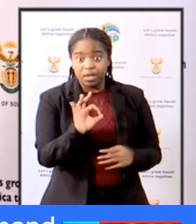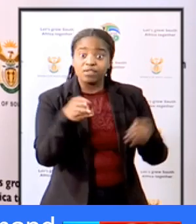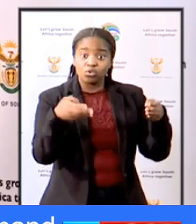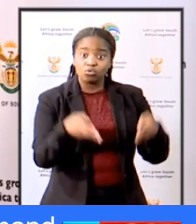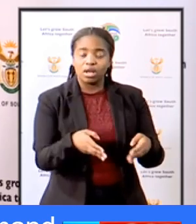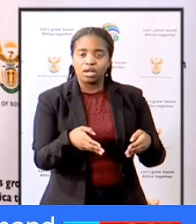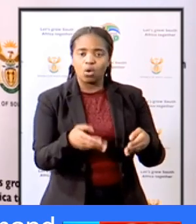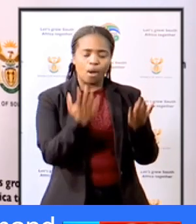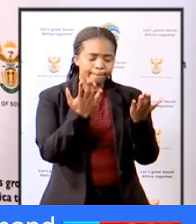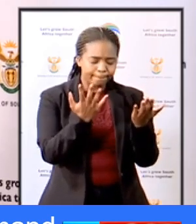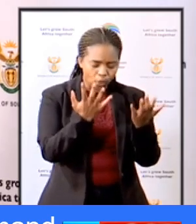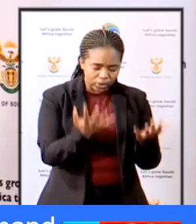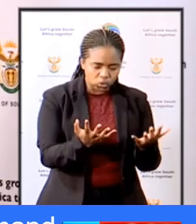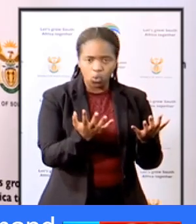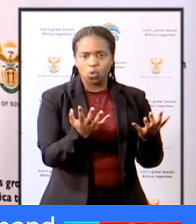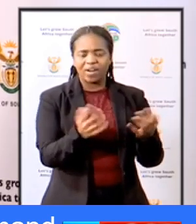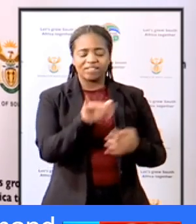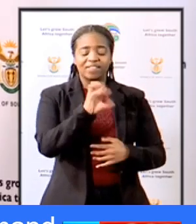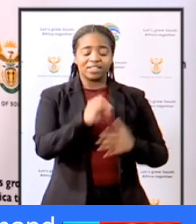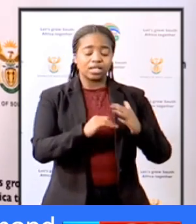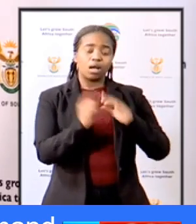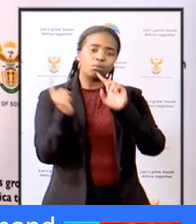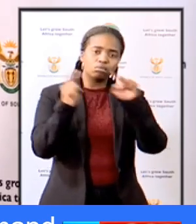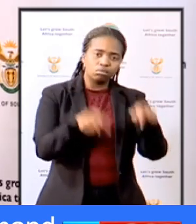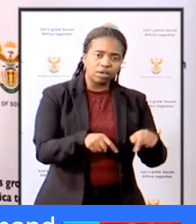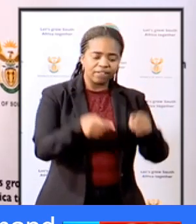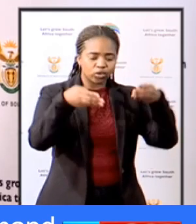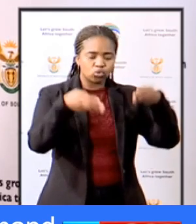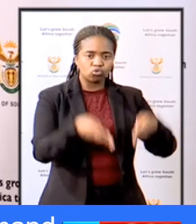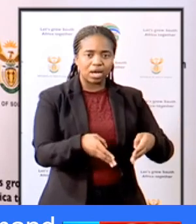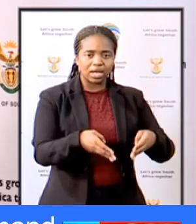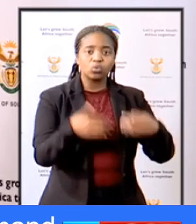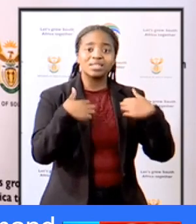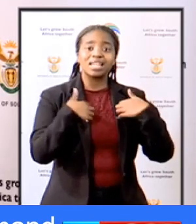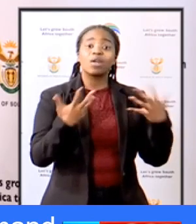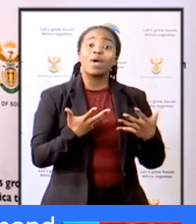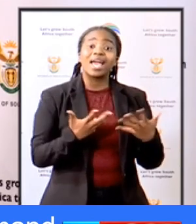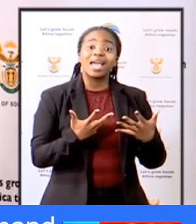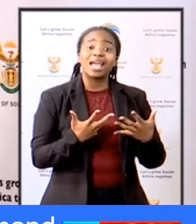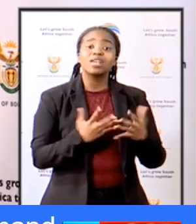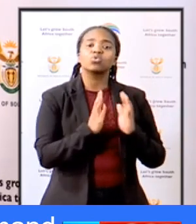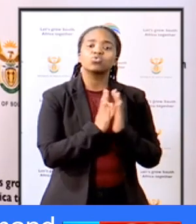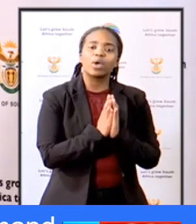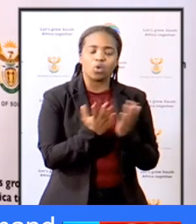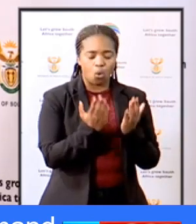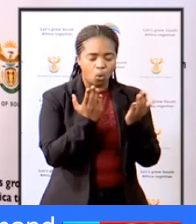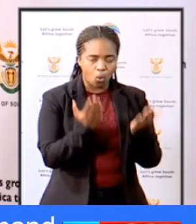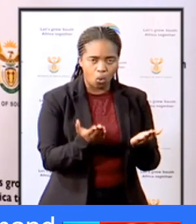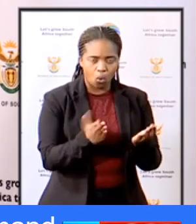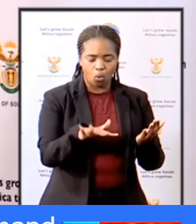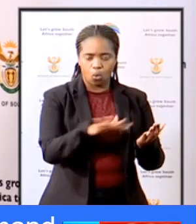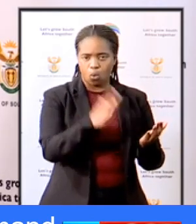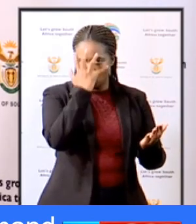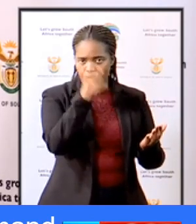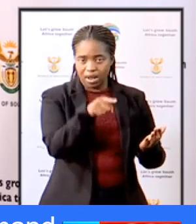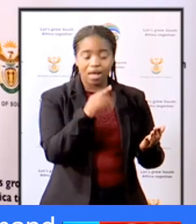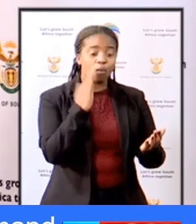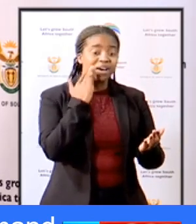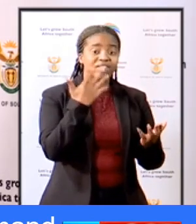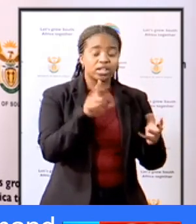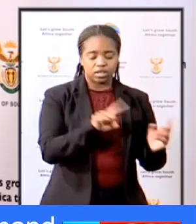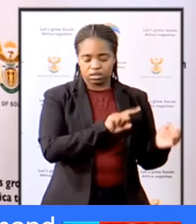have got 50 people who attend a funeral who starts at the house of worship and